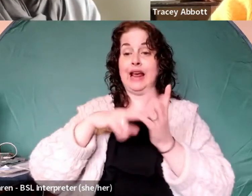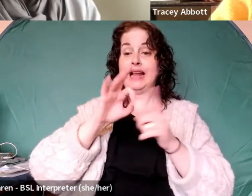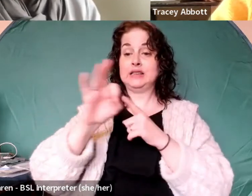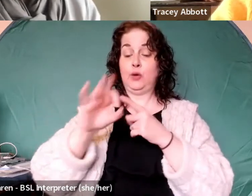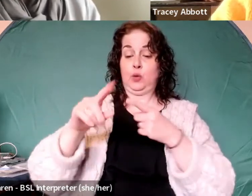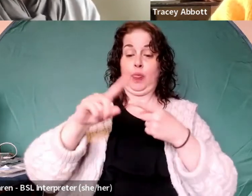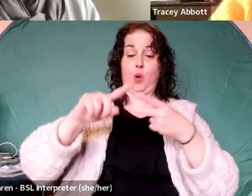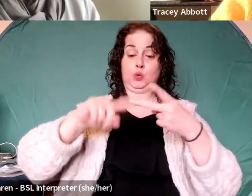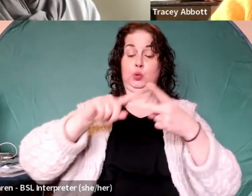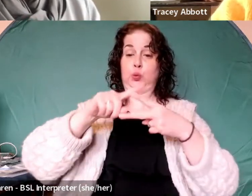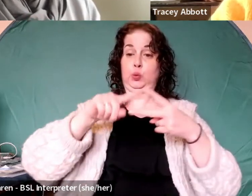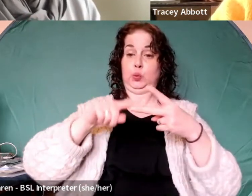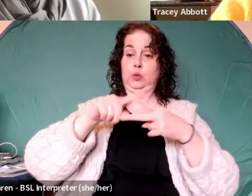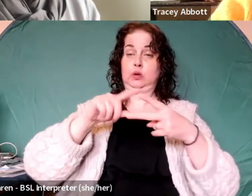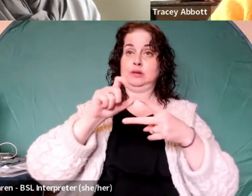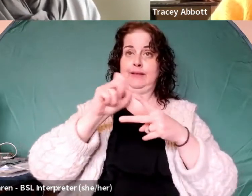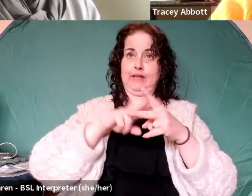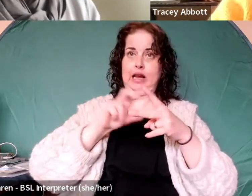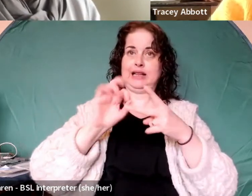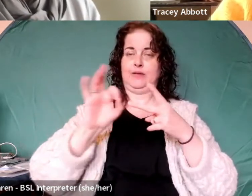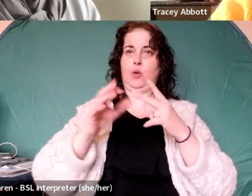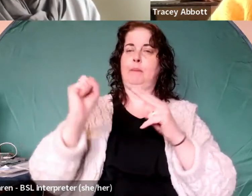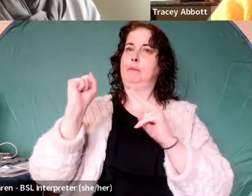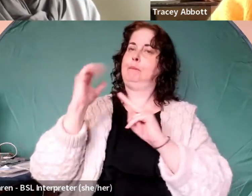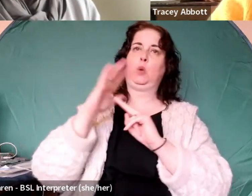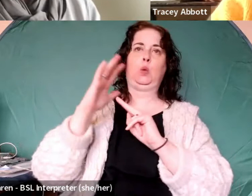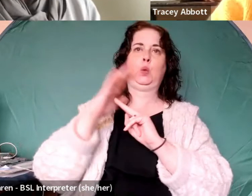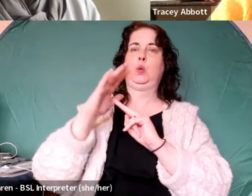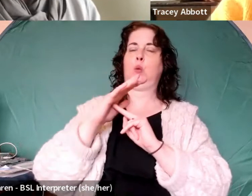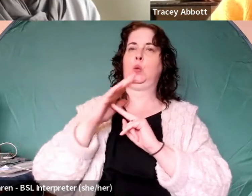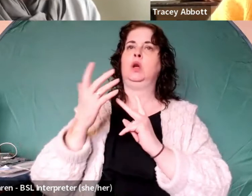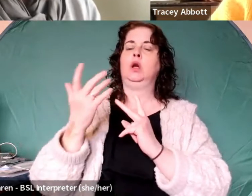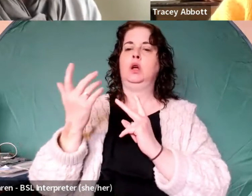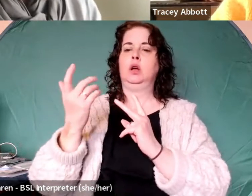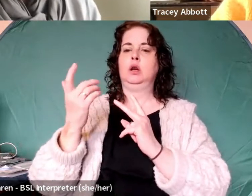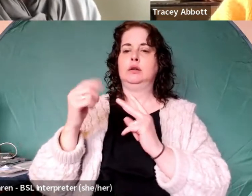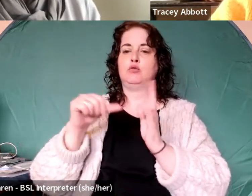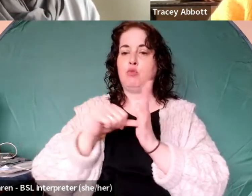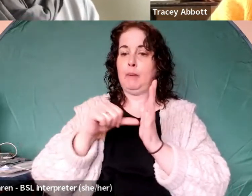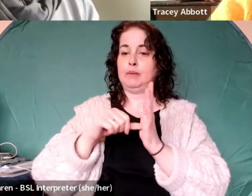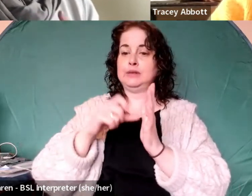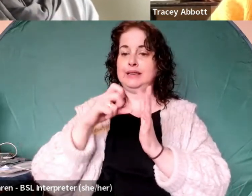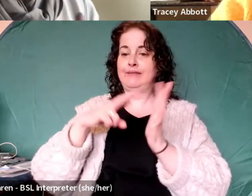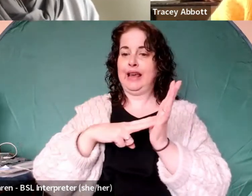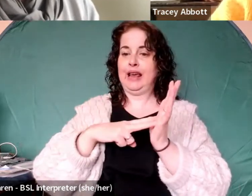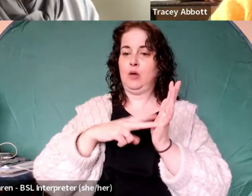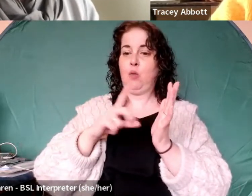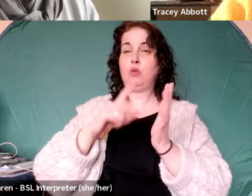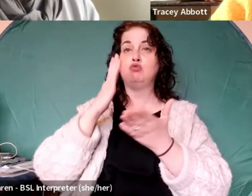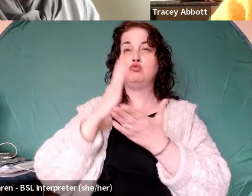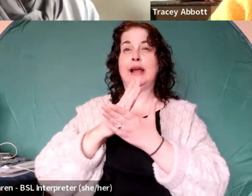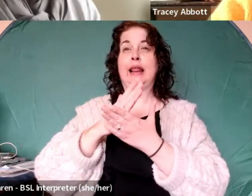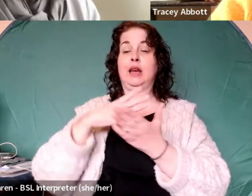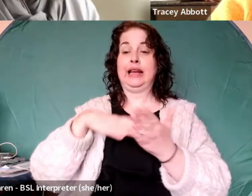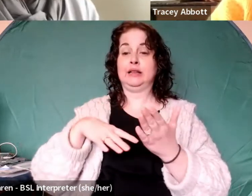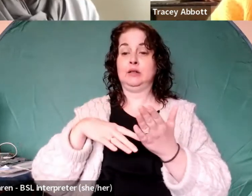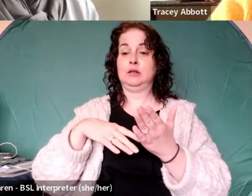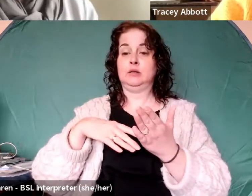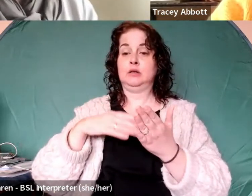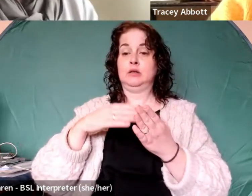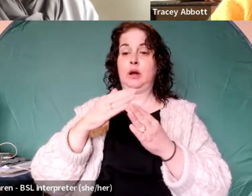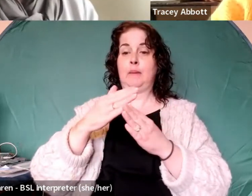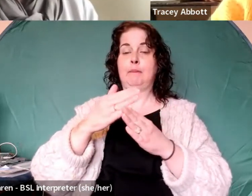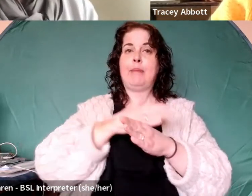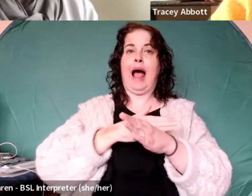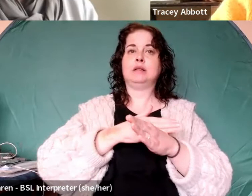those two things. Yeah. And we've talked about, you know, some of the problems around CVs, that actually what we're really looking at is past privilege,